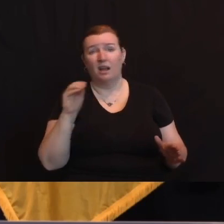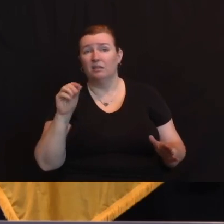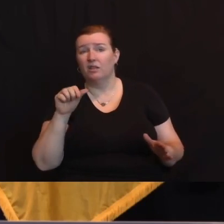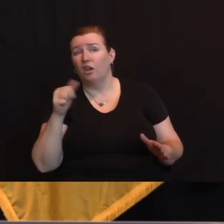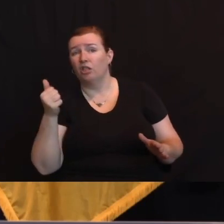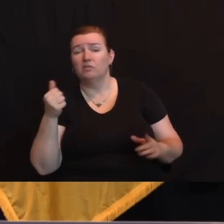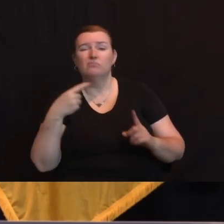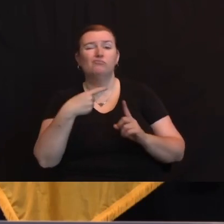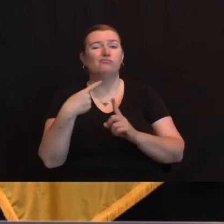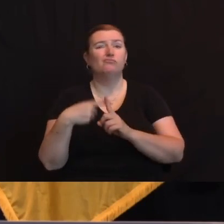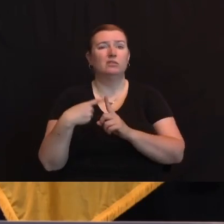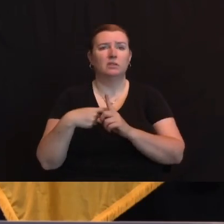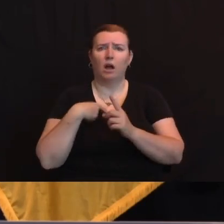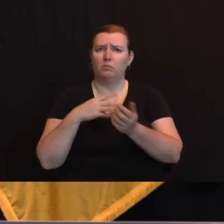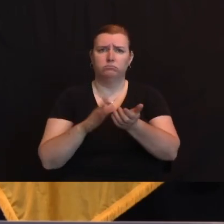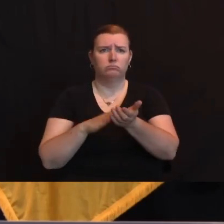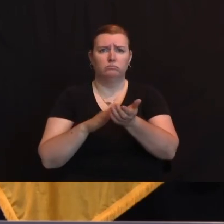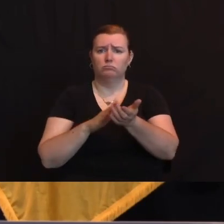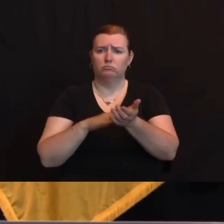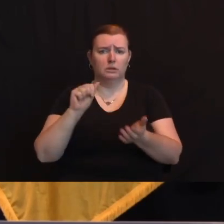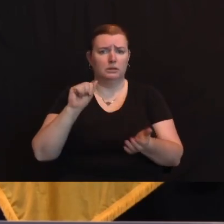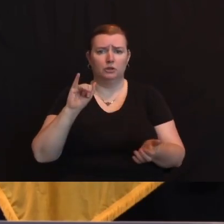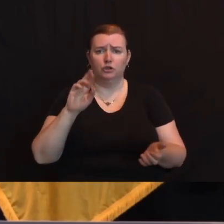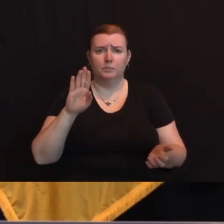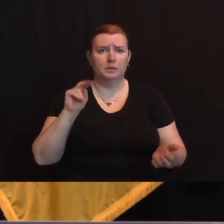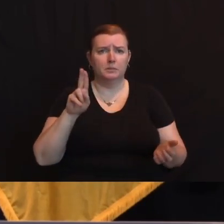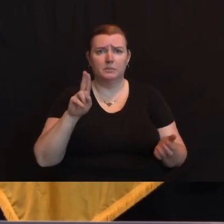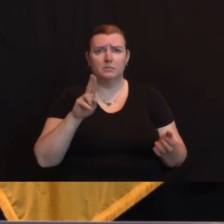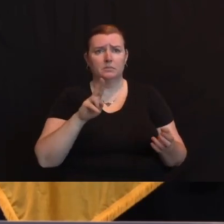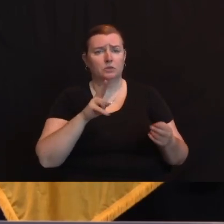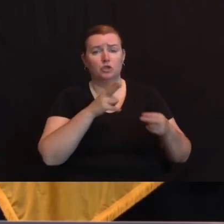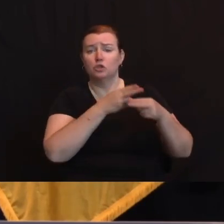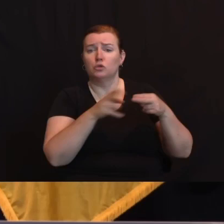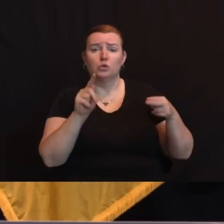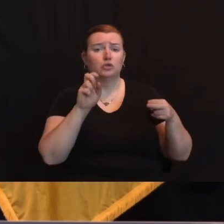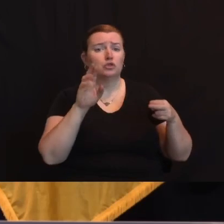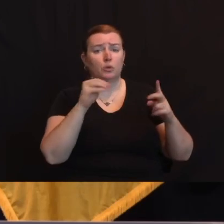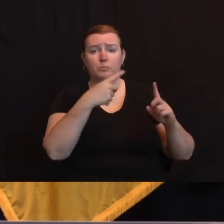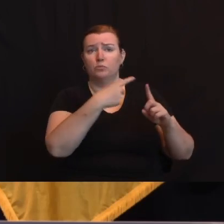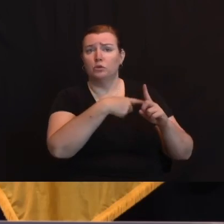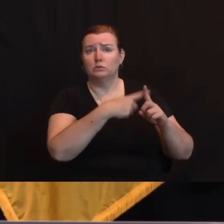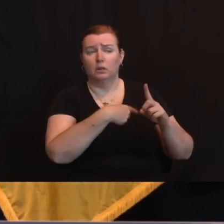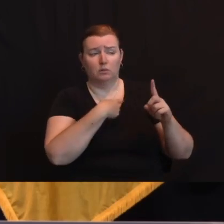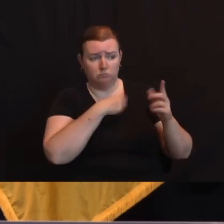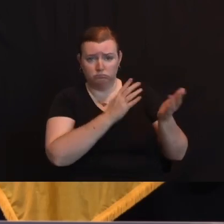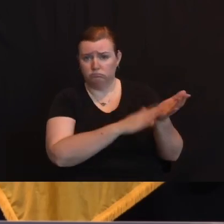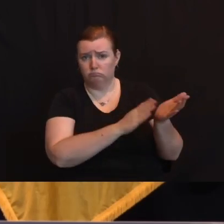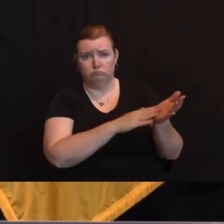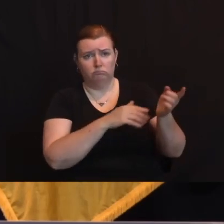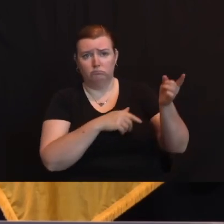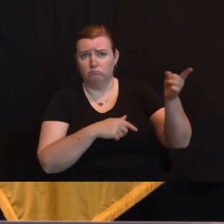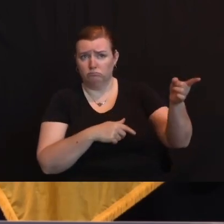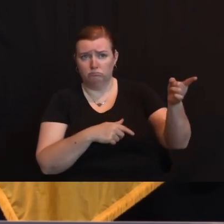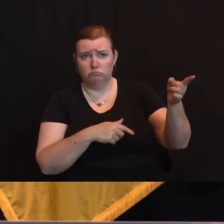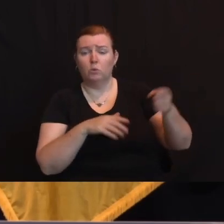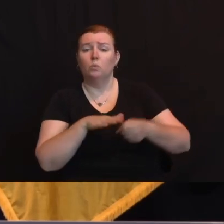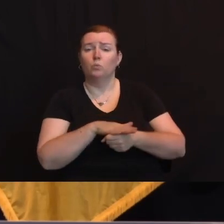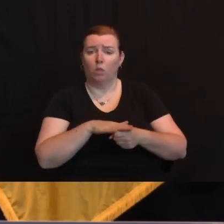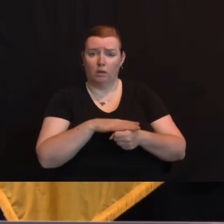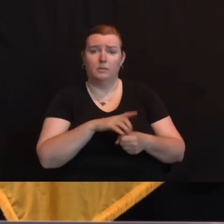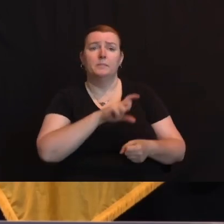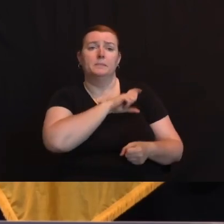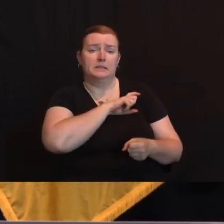what Airbnb did, and we're going to, and I know through law enforcement, if nothing else, in the local county health authorities